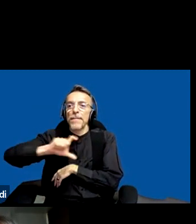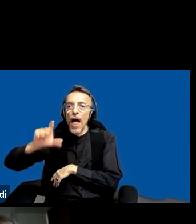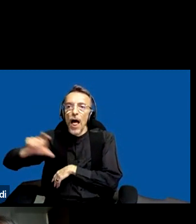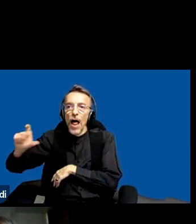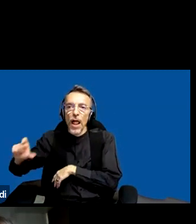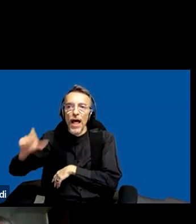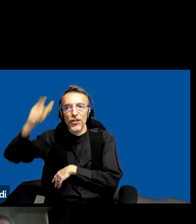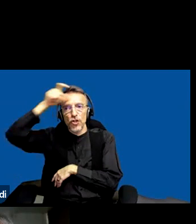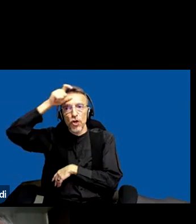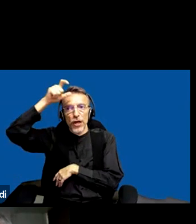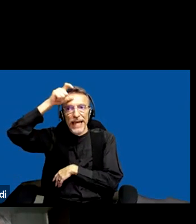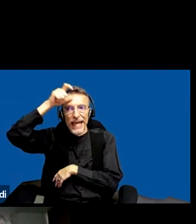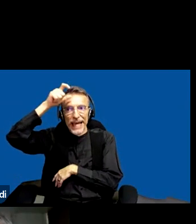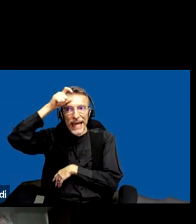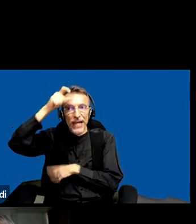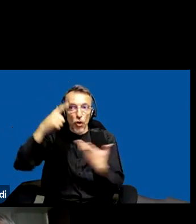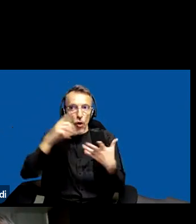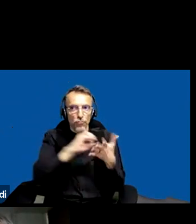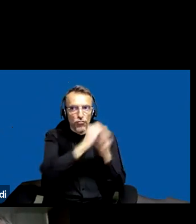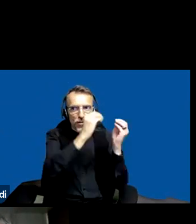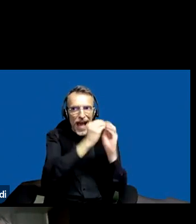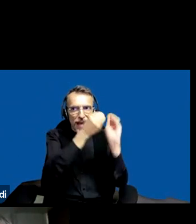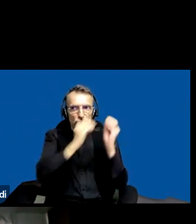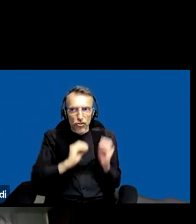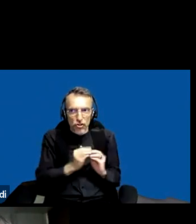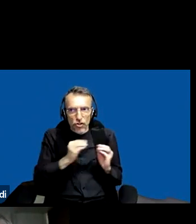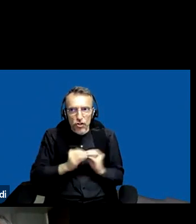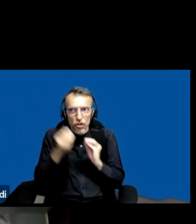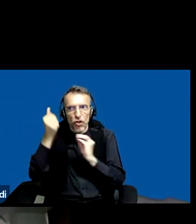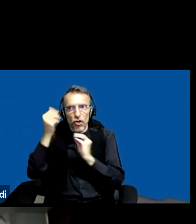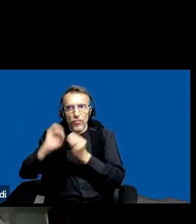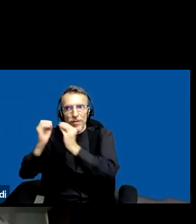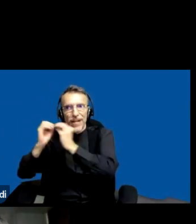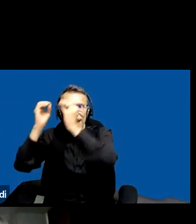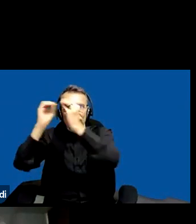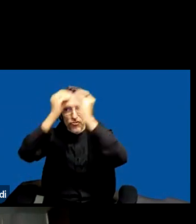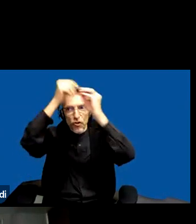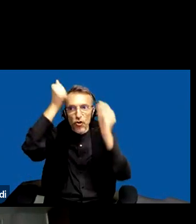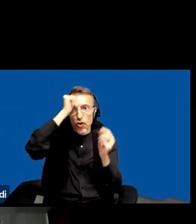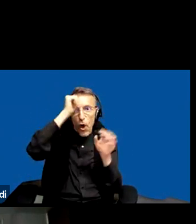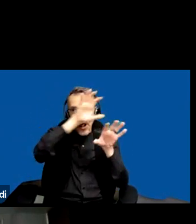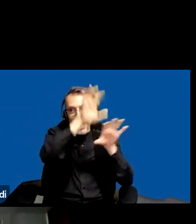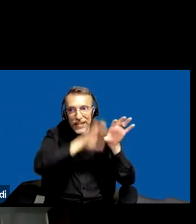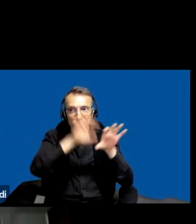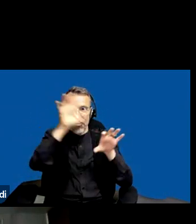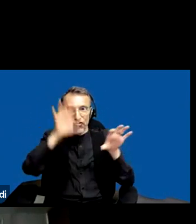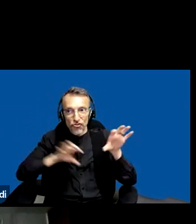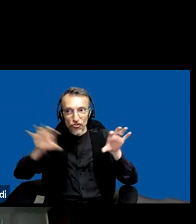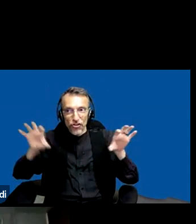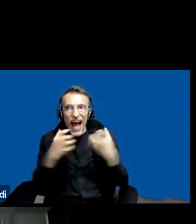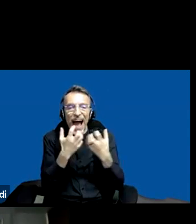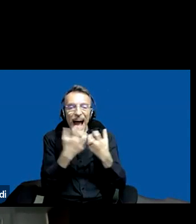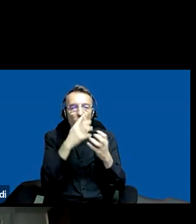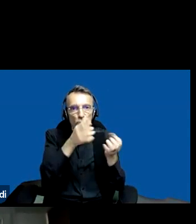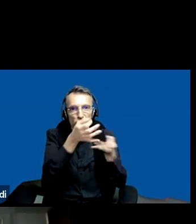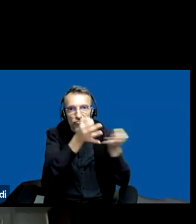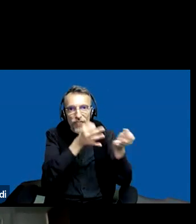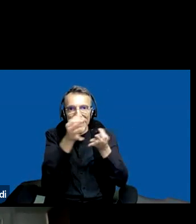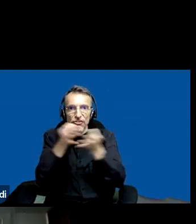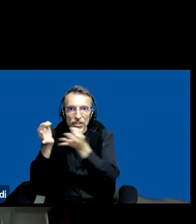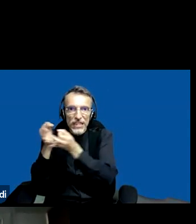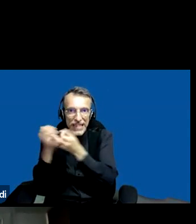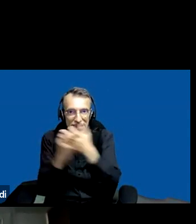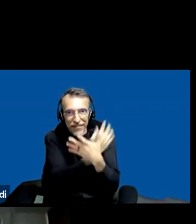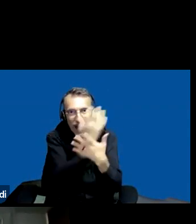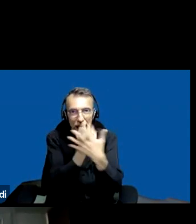of co-production of knowledge, of trying to understand how movements learn, how they develop strategy. And I can honestly say that that